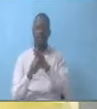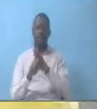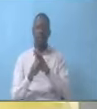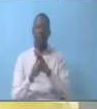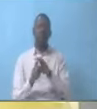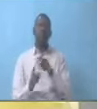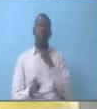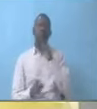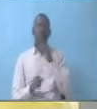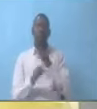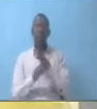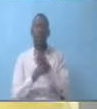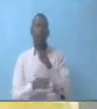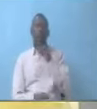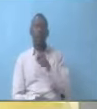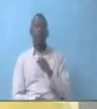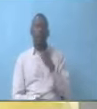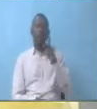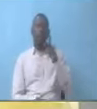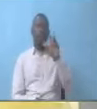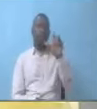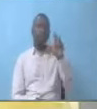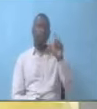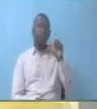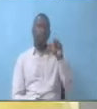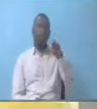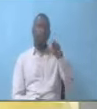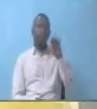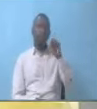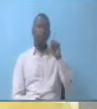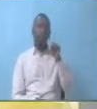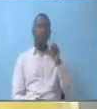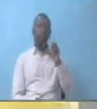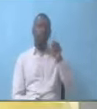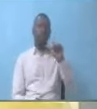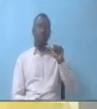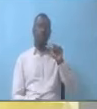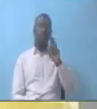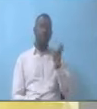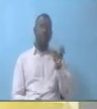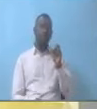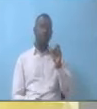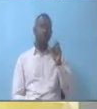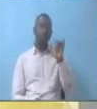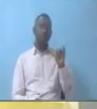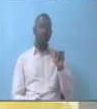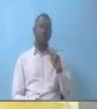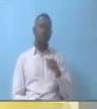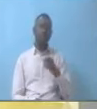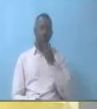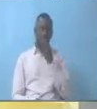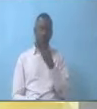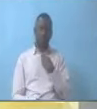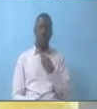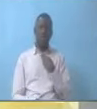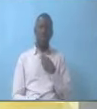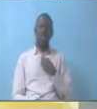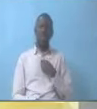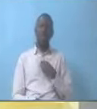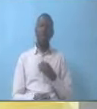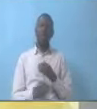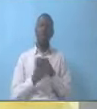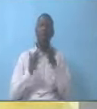Ghanaian delegation, Kwame Ahoy, told me this is the greatest compliment to an attorney general.